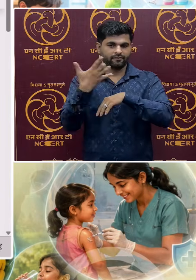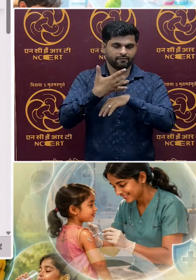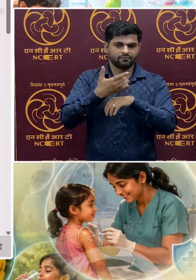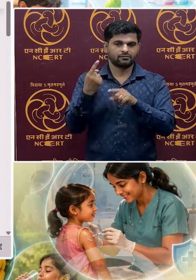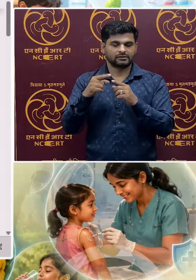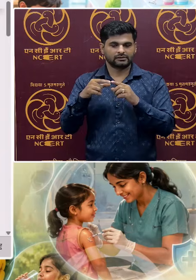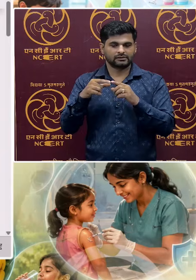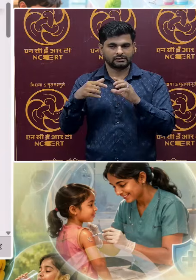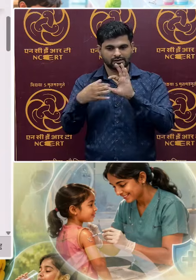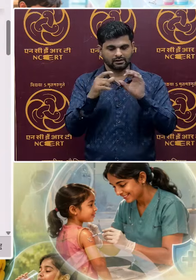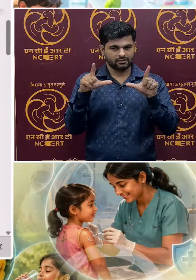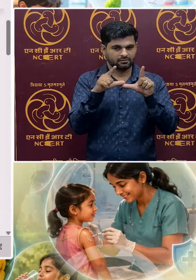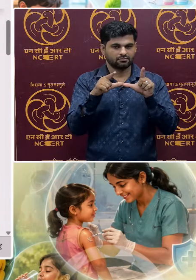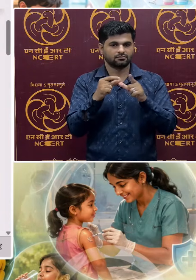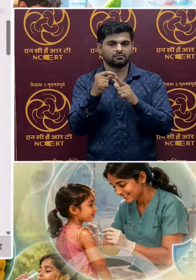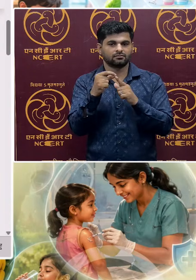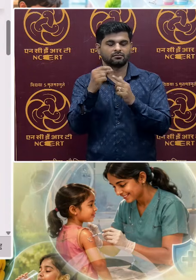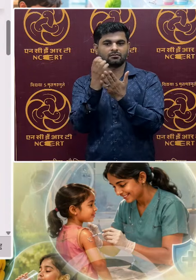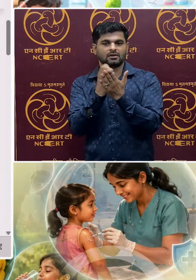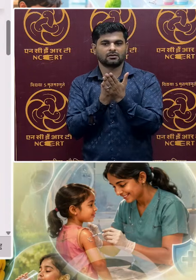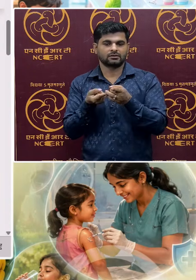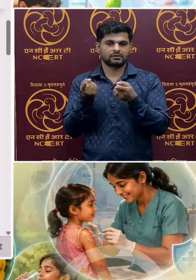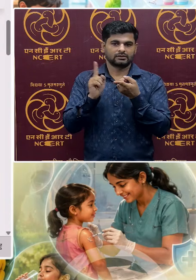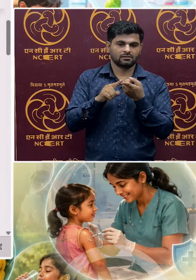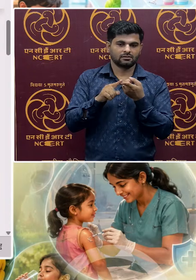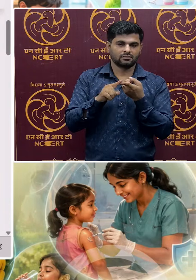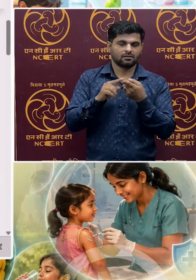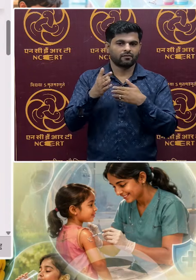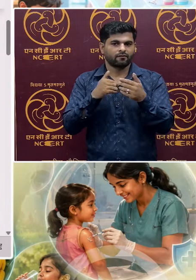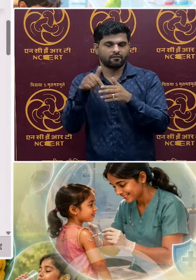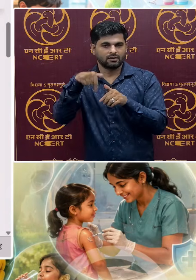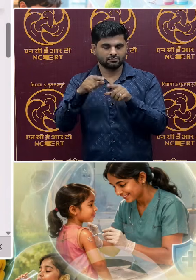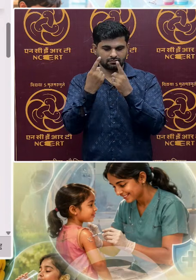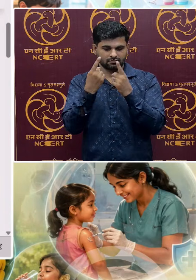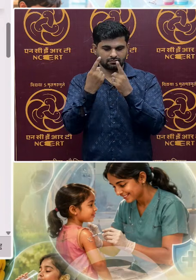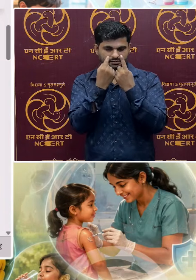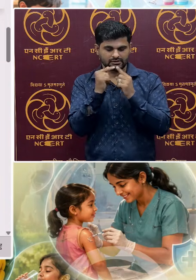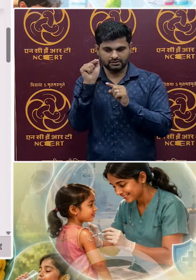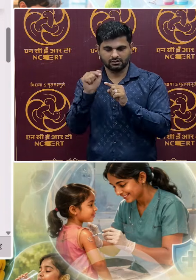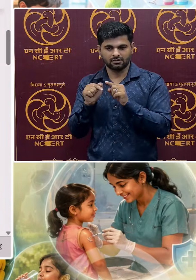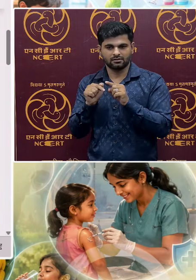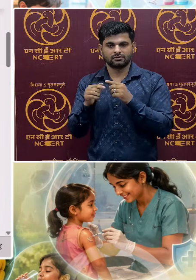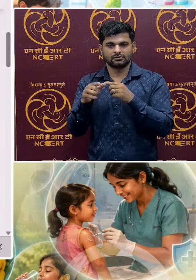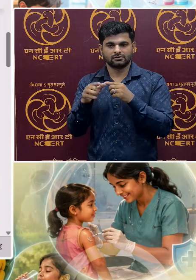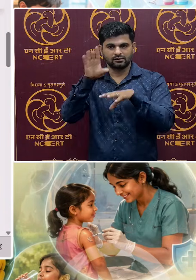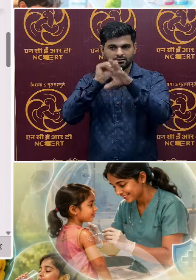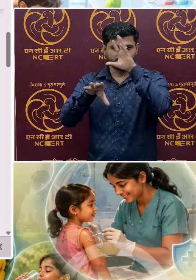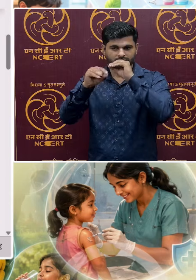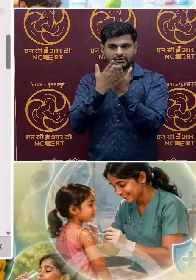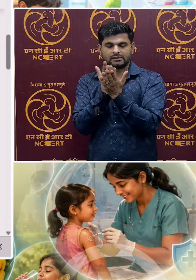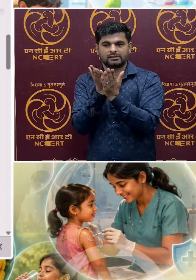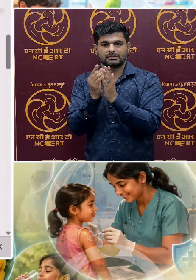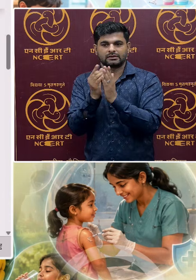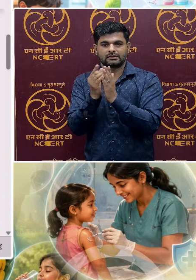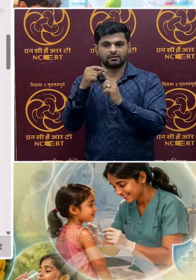interactive series. Why are we doing it? Who is organizing it? What are its objectives? What are we going to learn throughout the program?